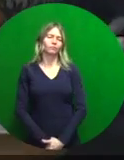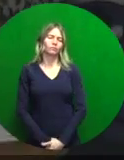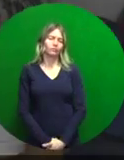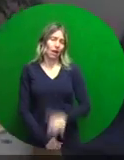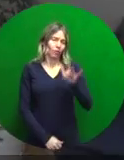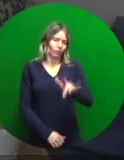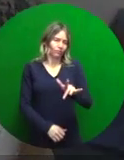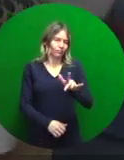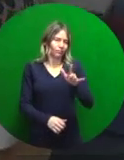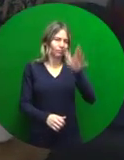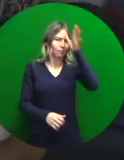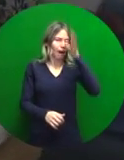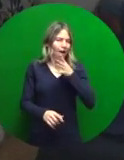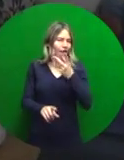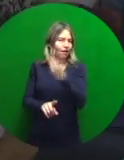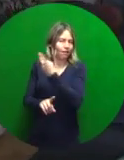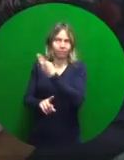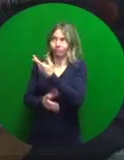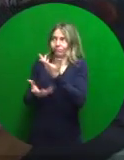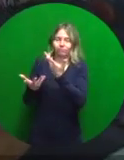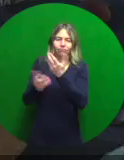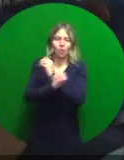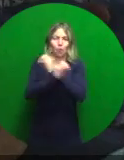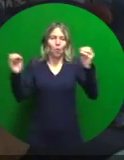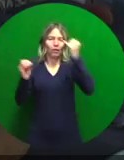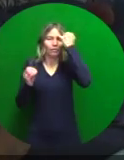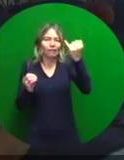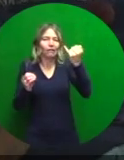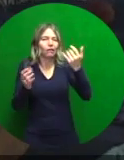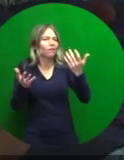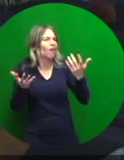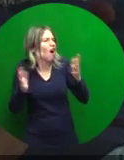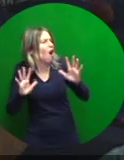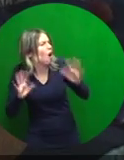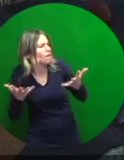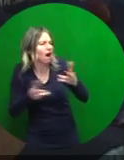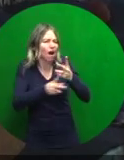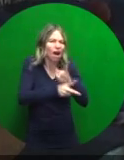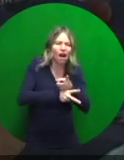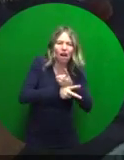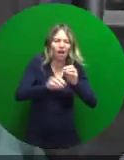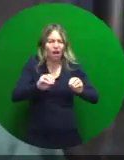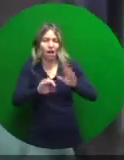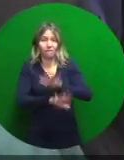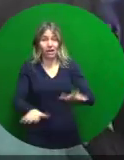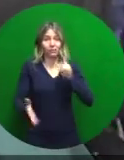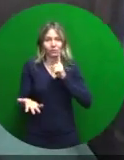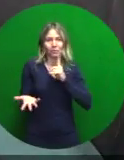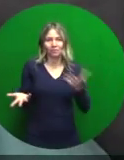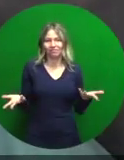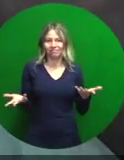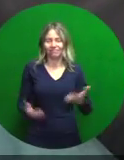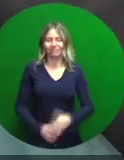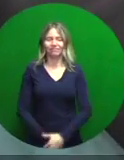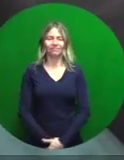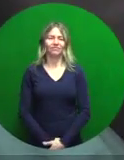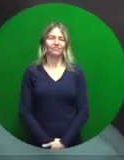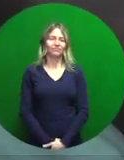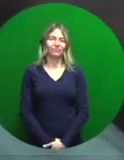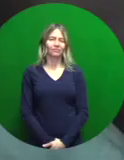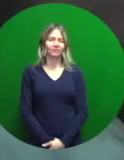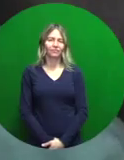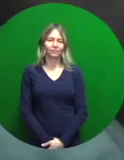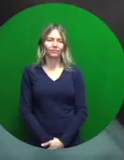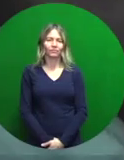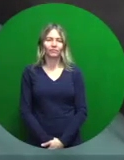be dealing with deaf people because they didn't have any idea how to deal with a little girl who was deaf.